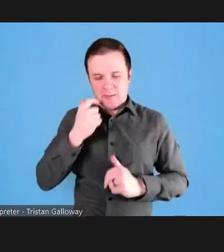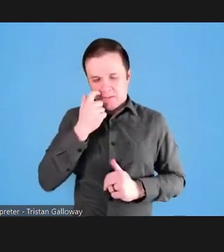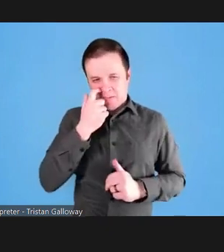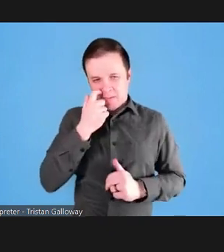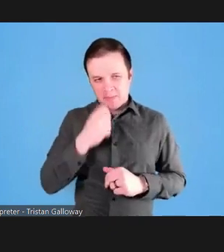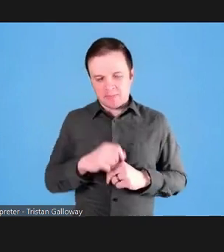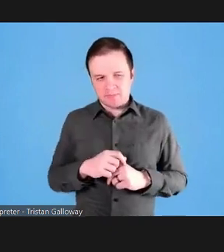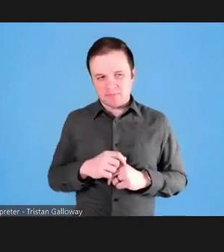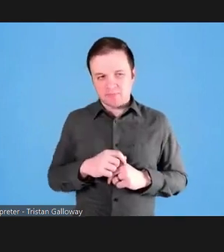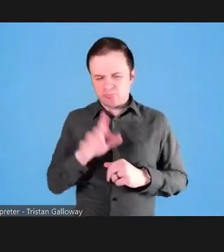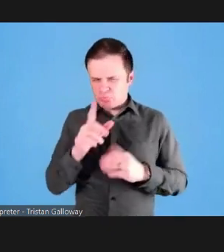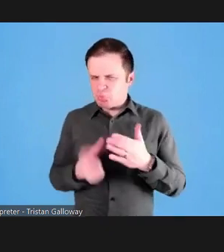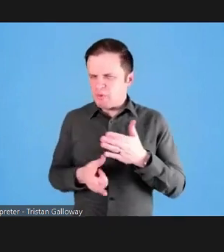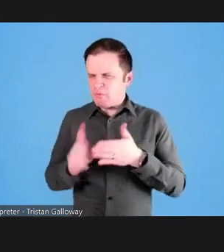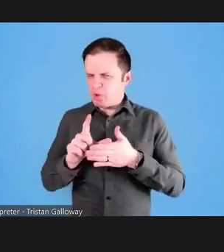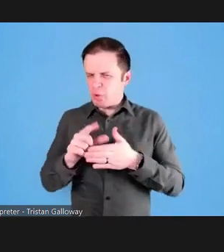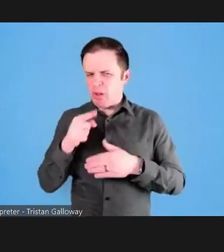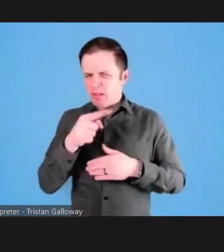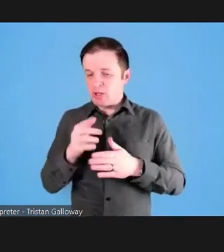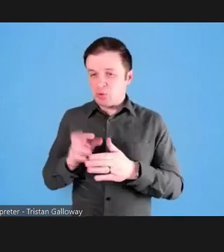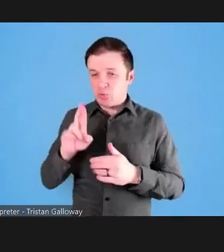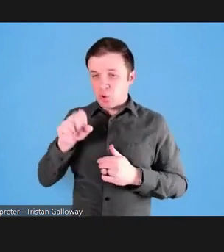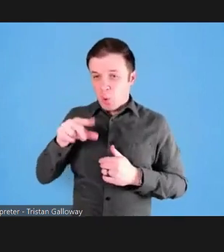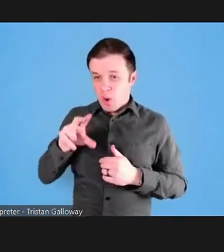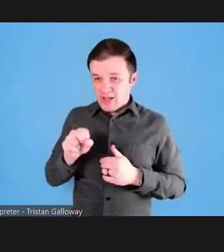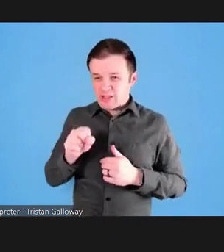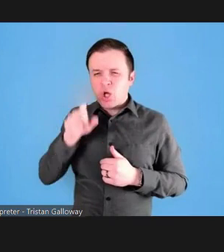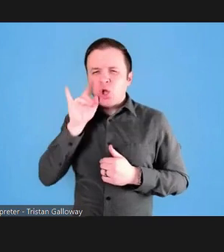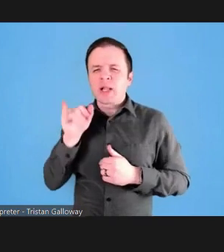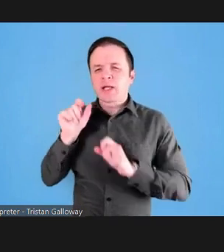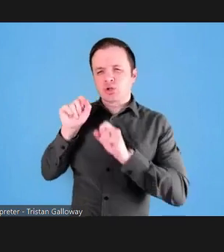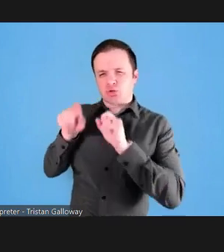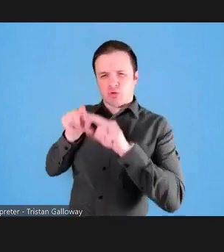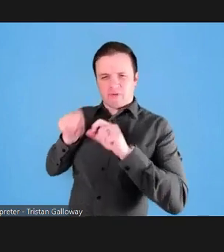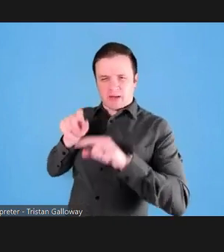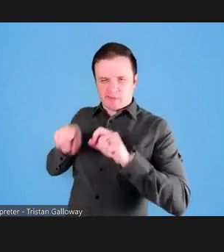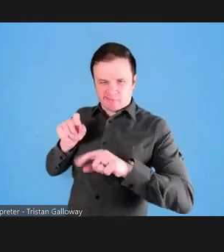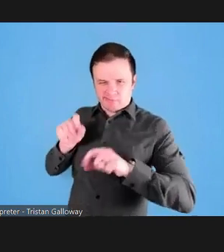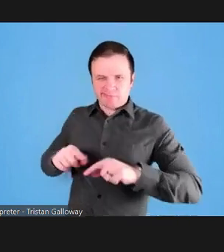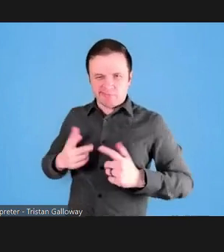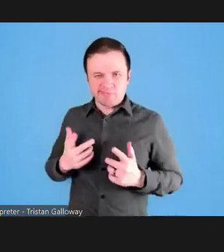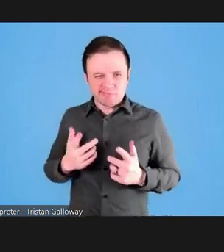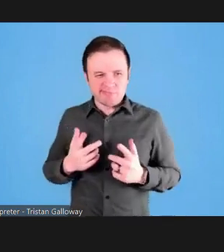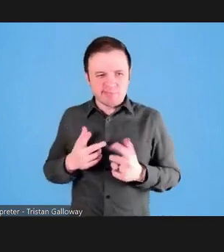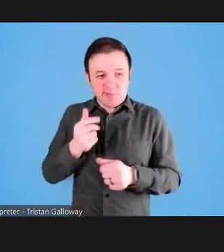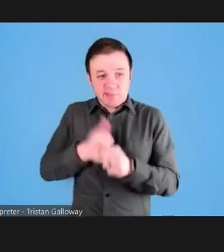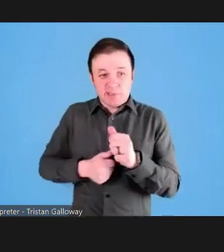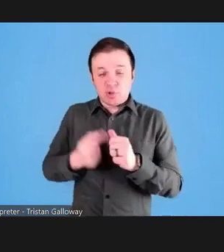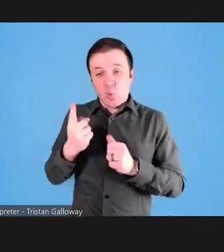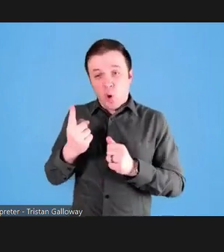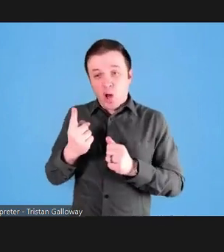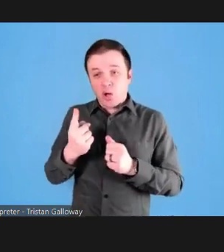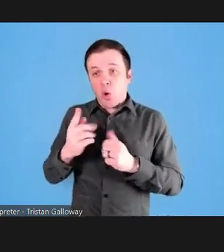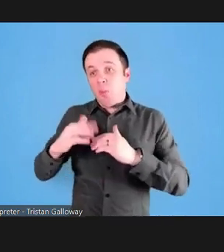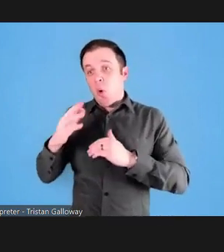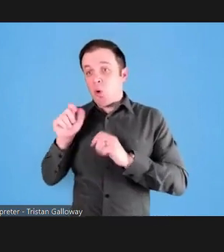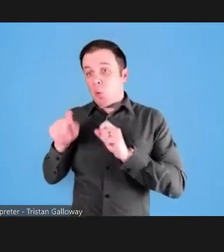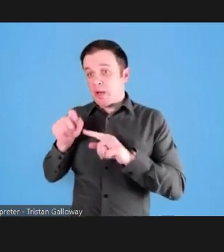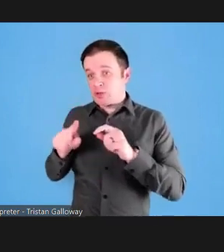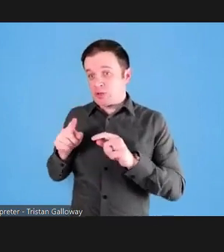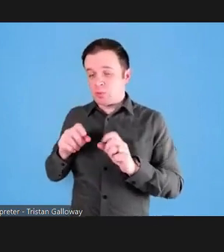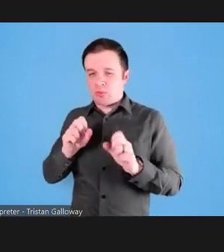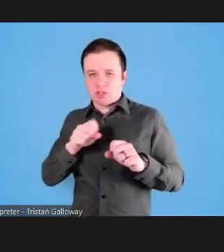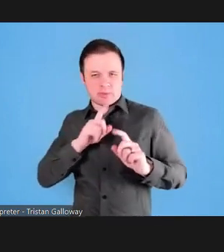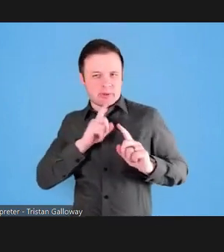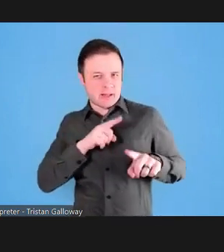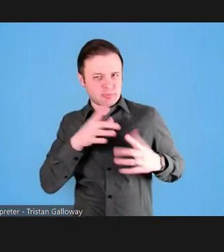Just to review, these requests are like surveys, each with one or more questions with answer options. There are